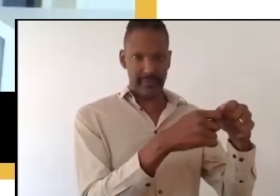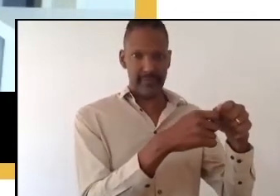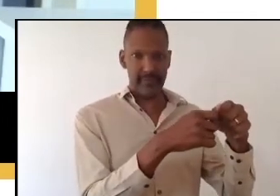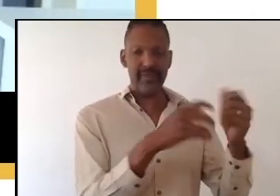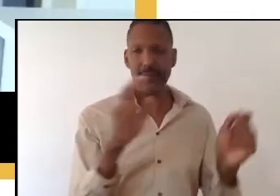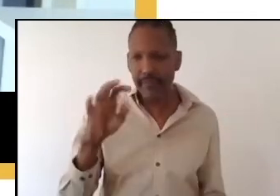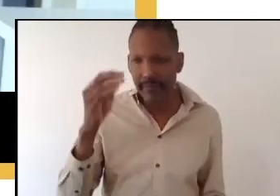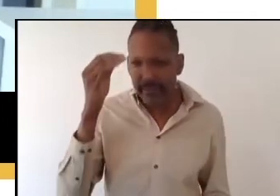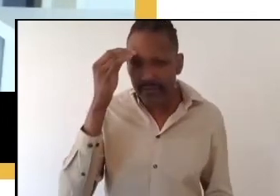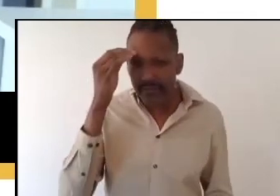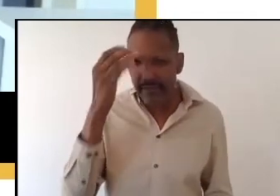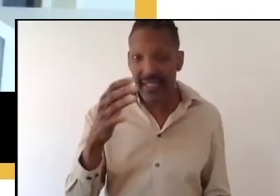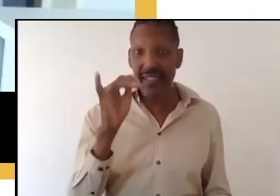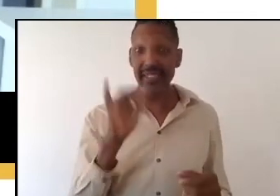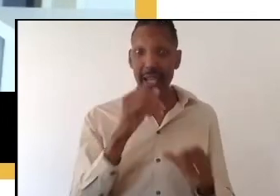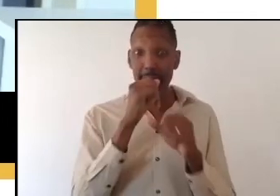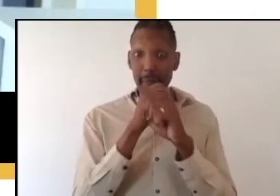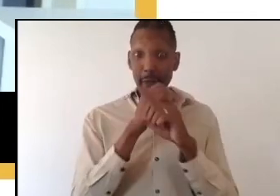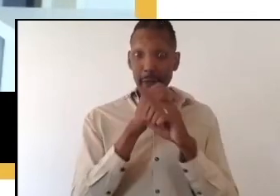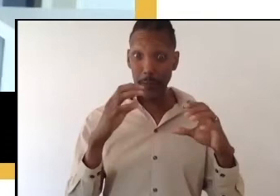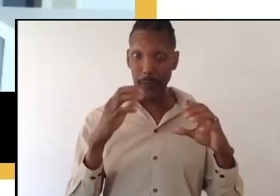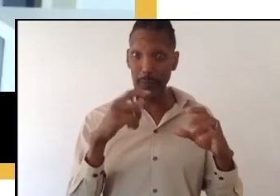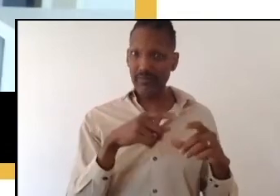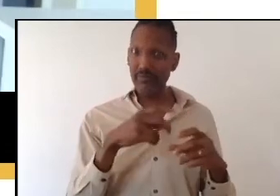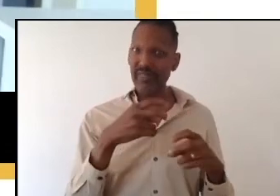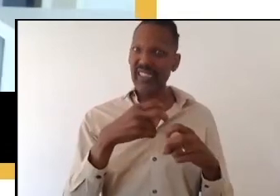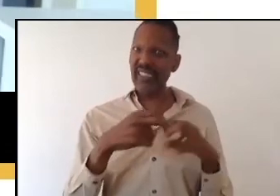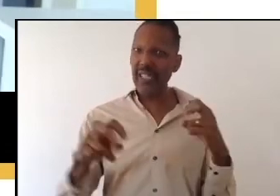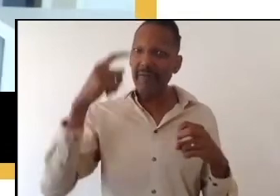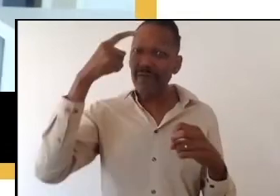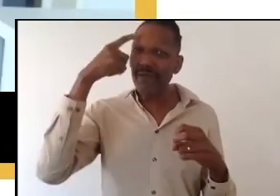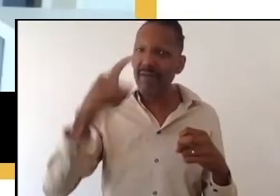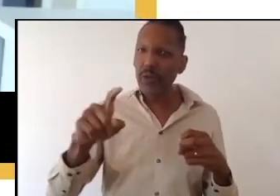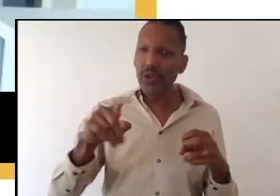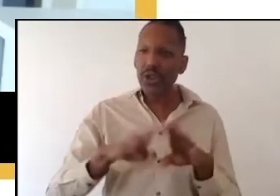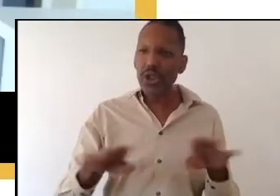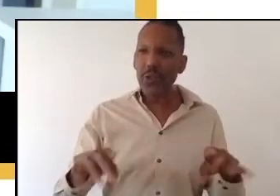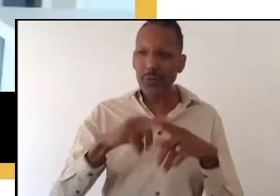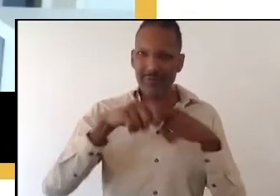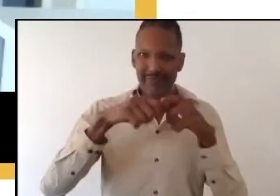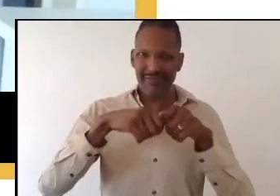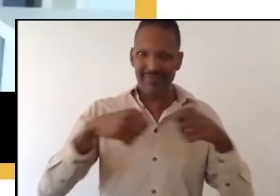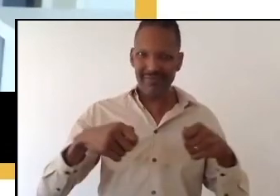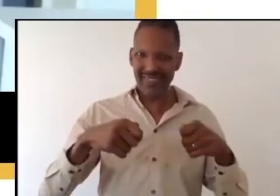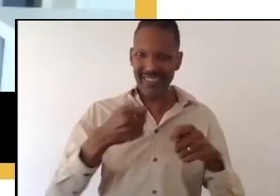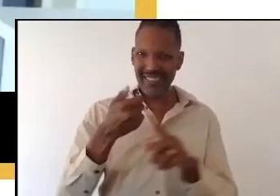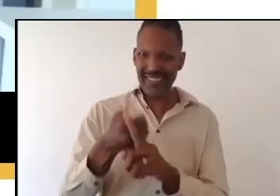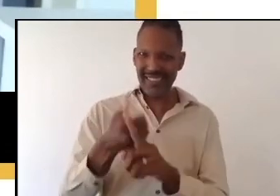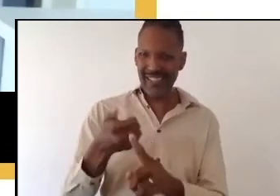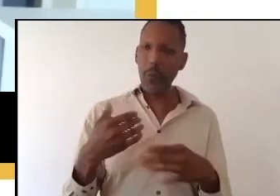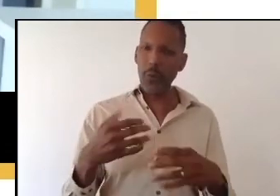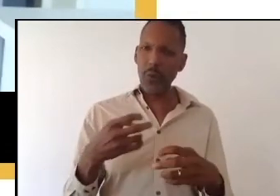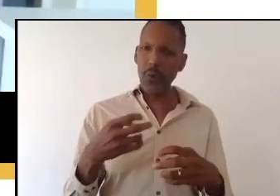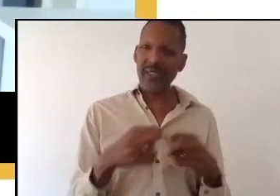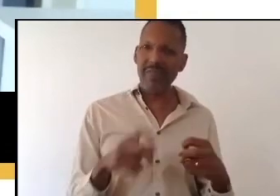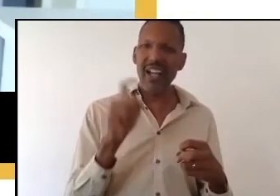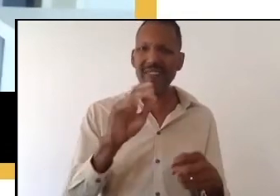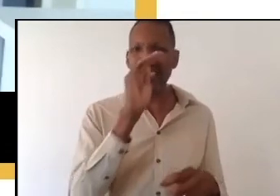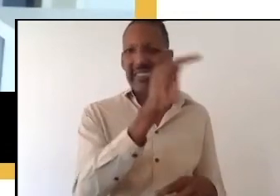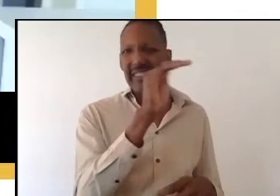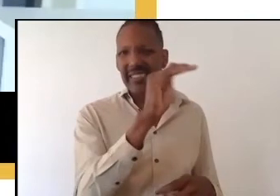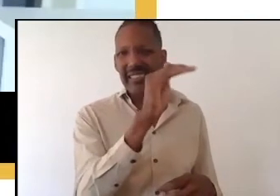an inflated balloon, but a grown-up can do it. Kids can't do it. So it's implicit. I don't want to interrupt the